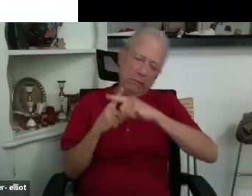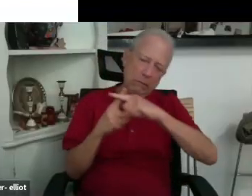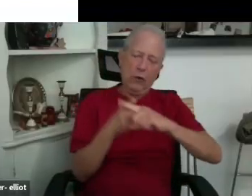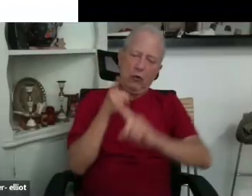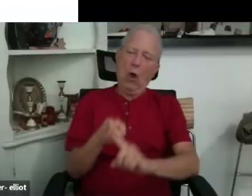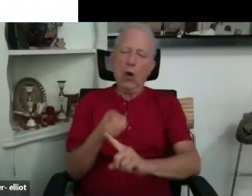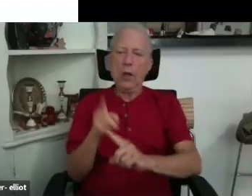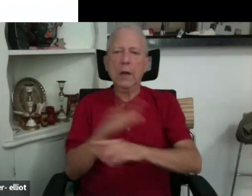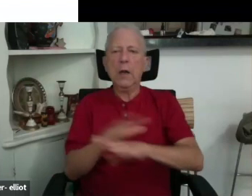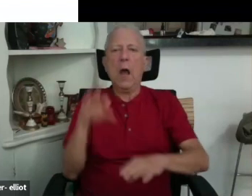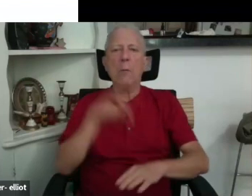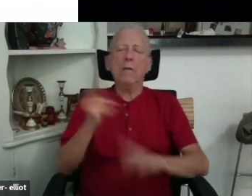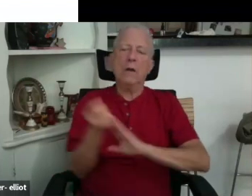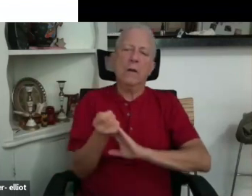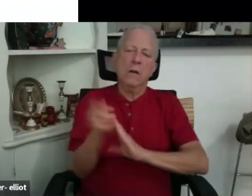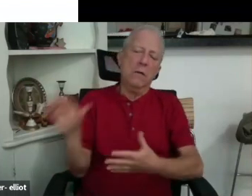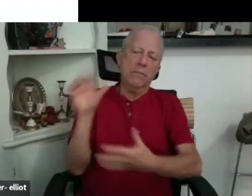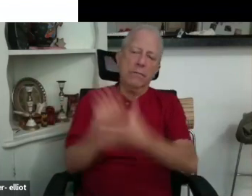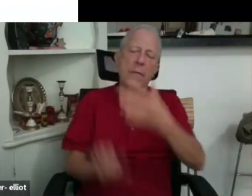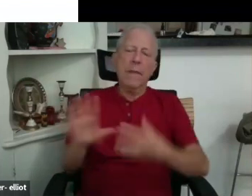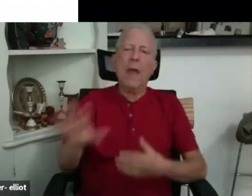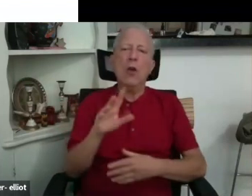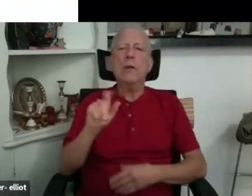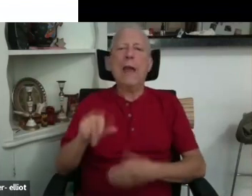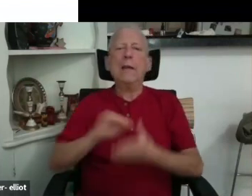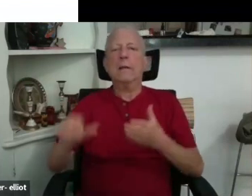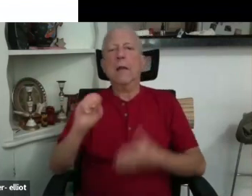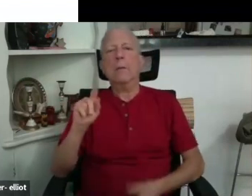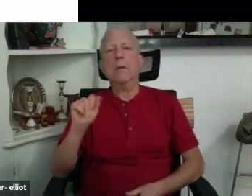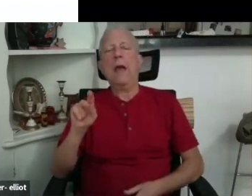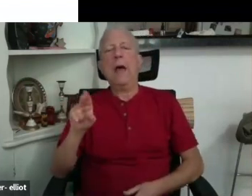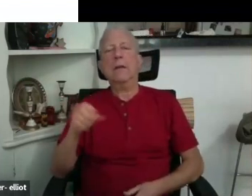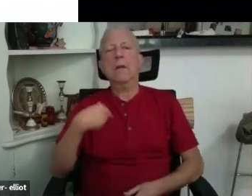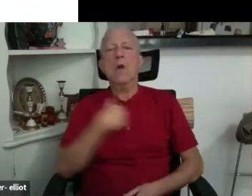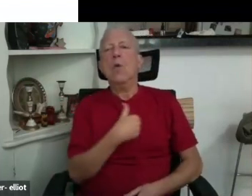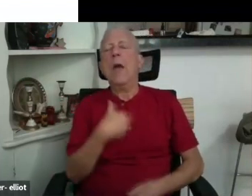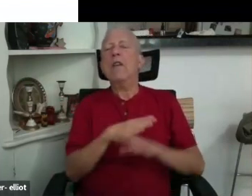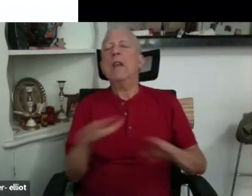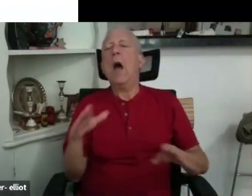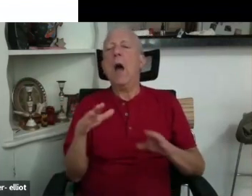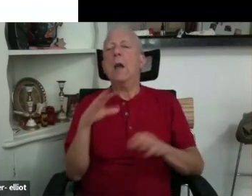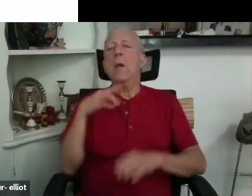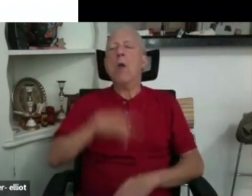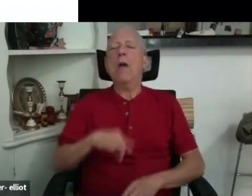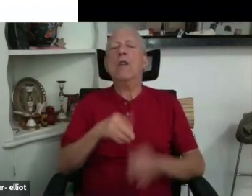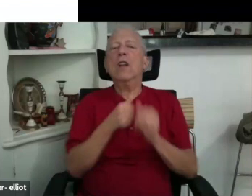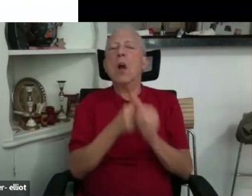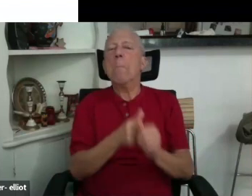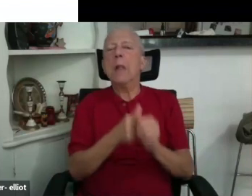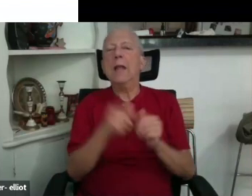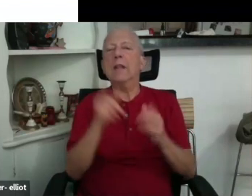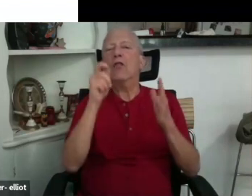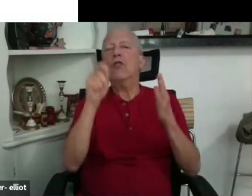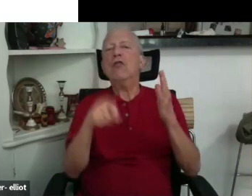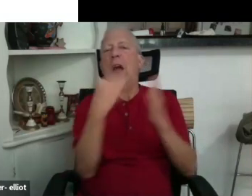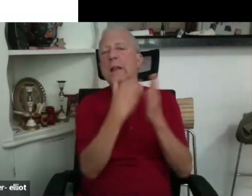take away its tax exempt status. We have a nonprofit compliance checklist